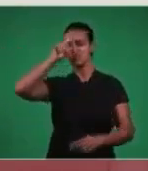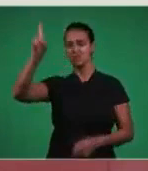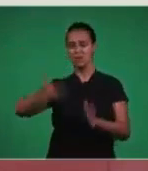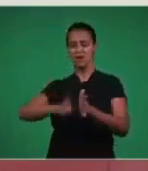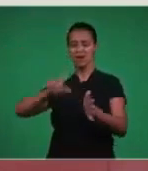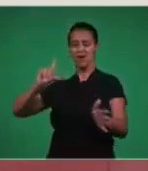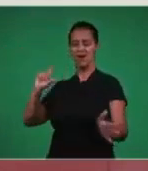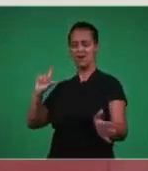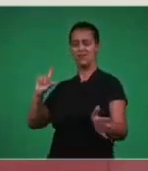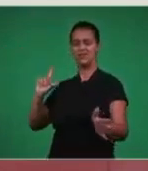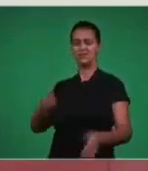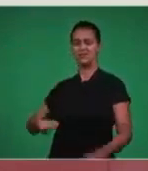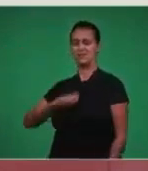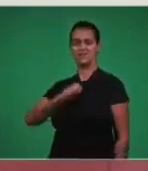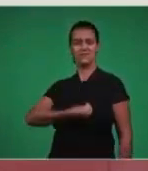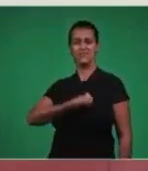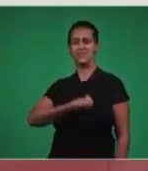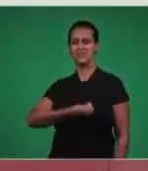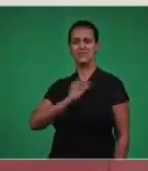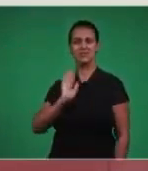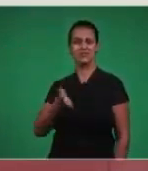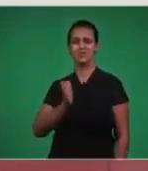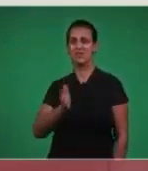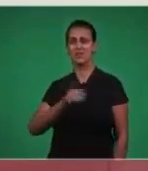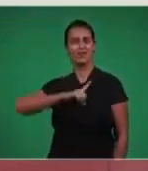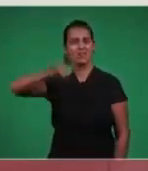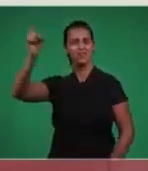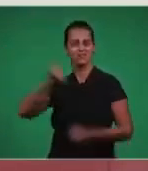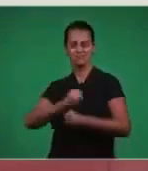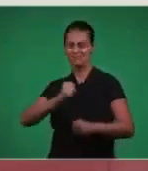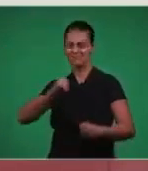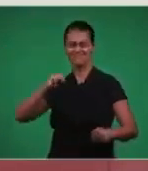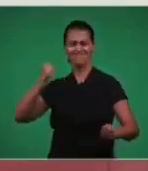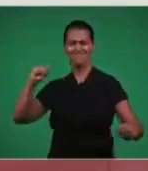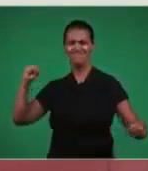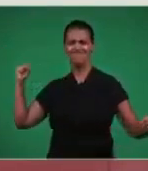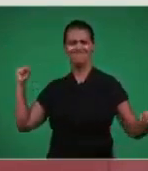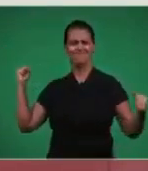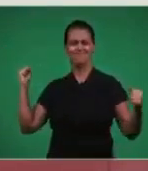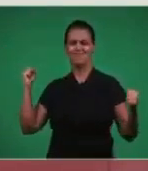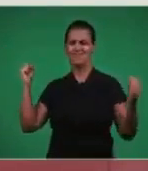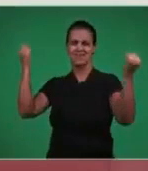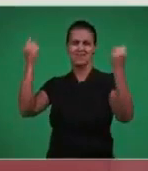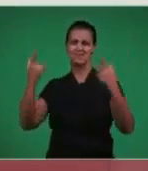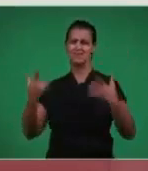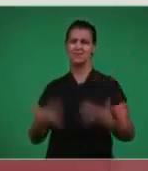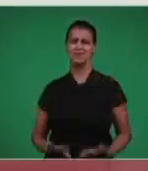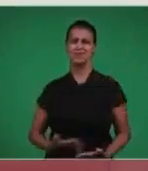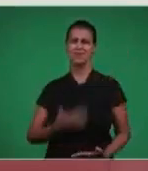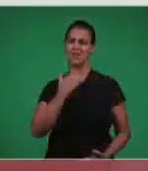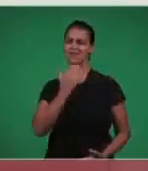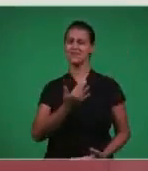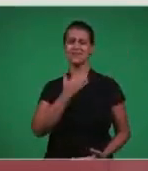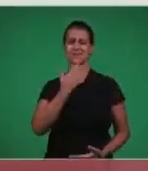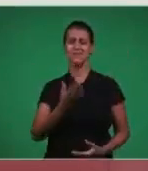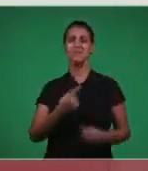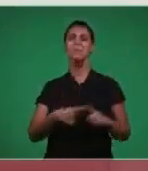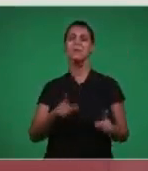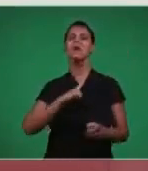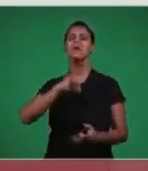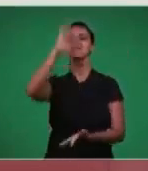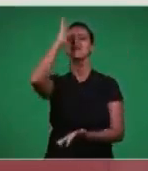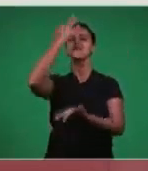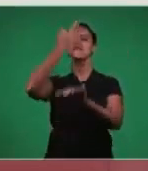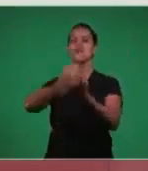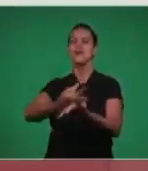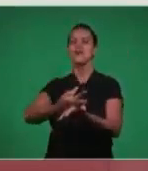Because before the beginning, afterwards, God is great. We cannot explain it with science. But the faith that we have is what